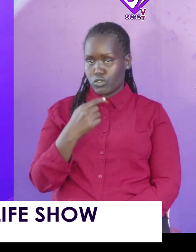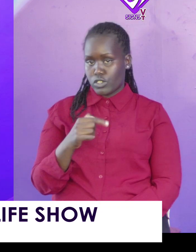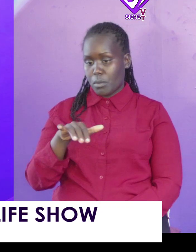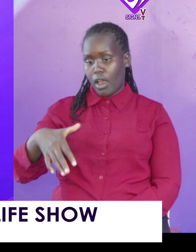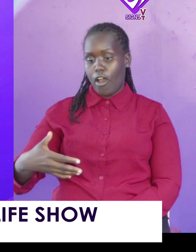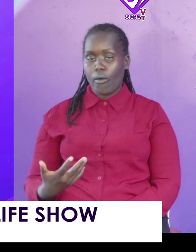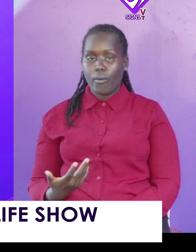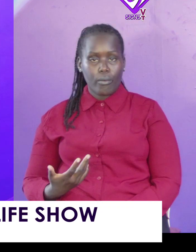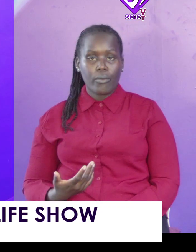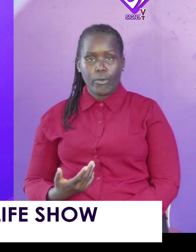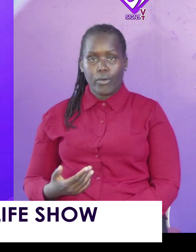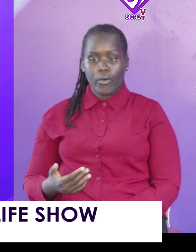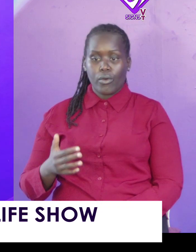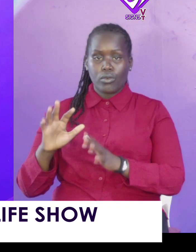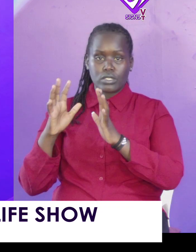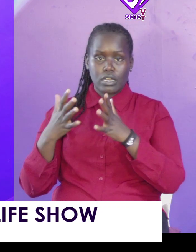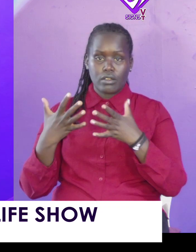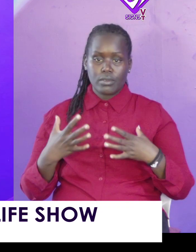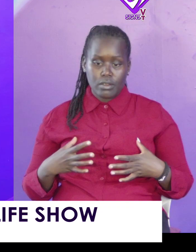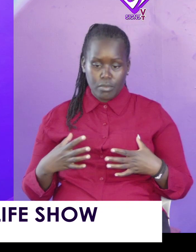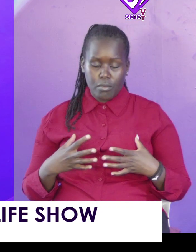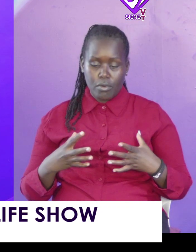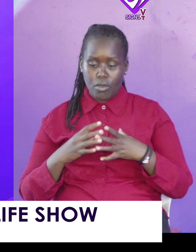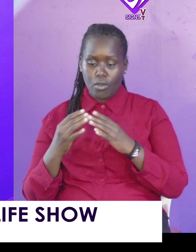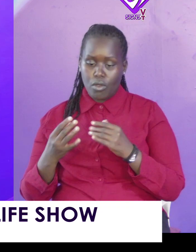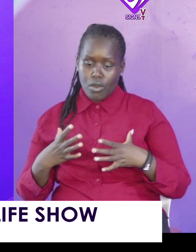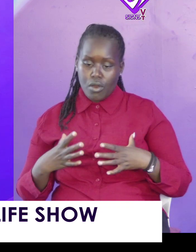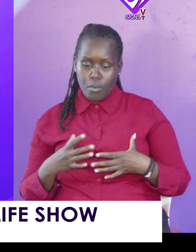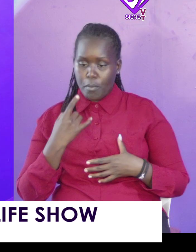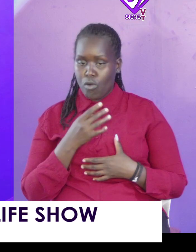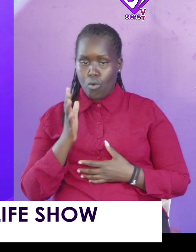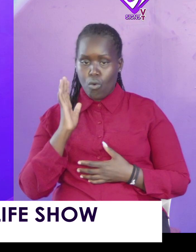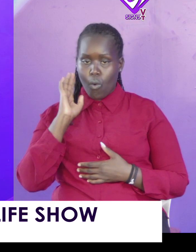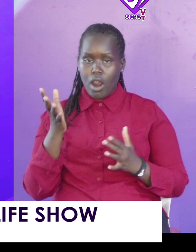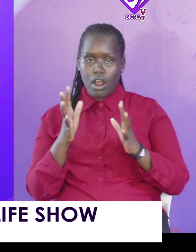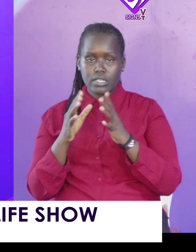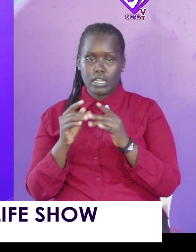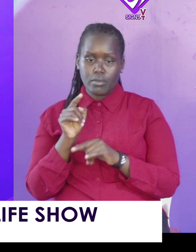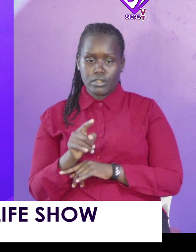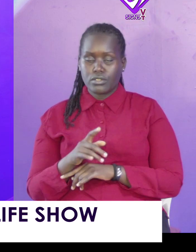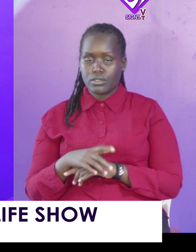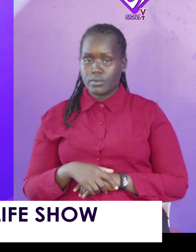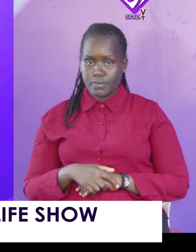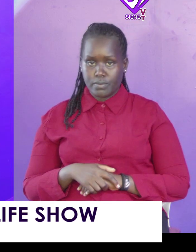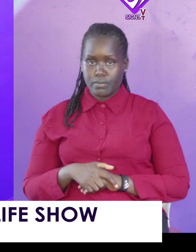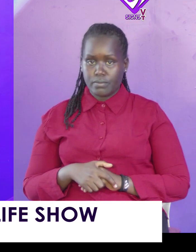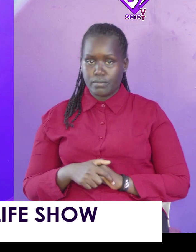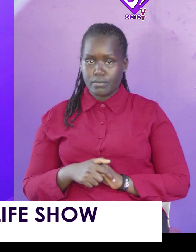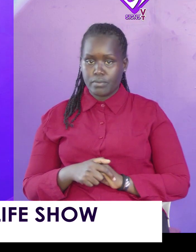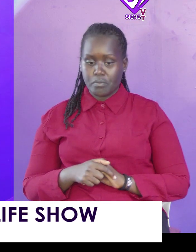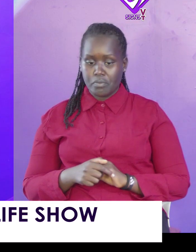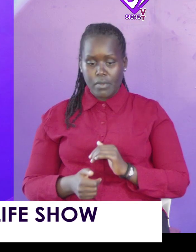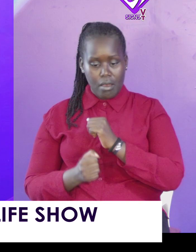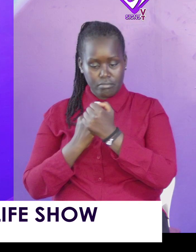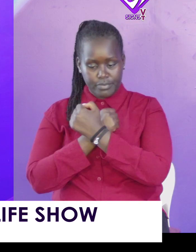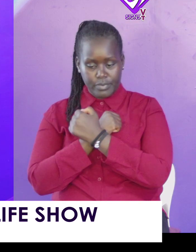manner, you celebrate people. Go to people that will celebrate you. Come on. I love